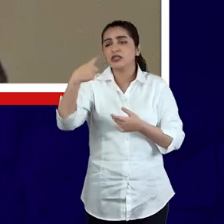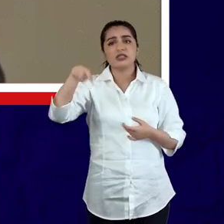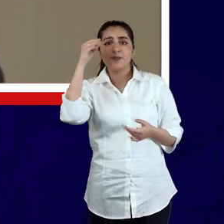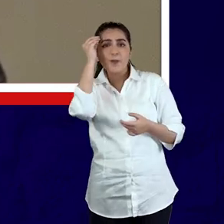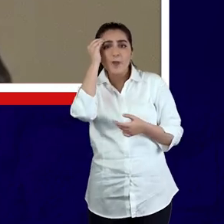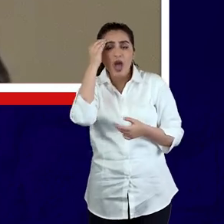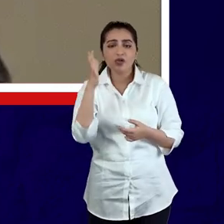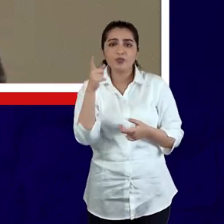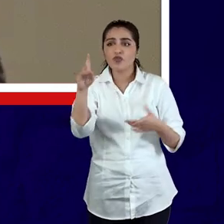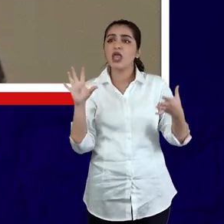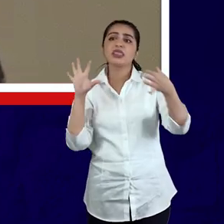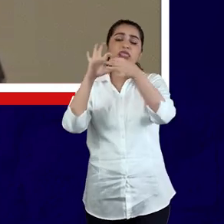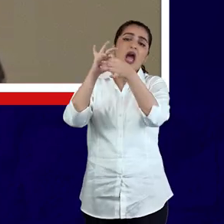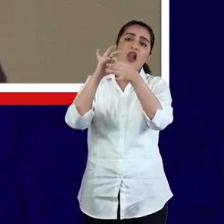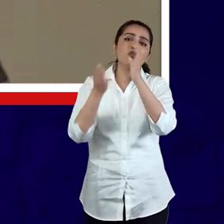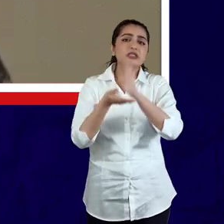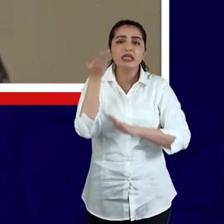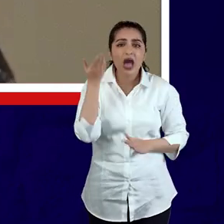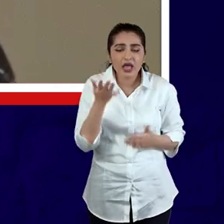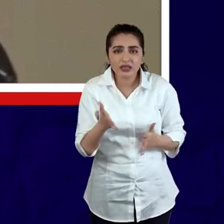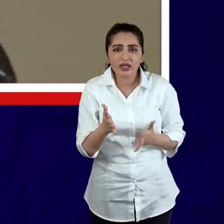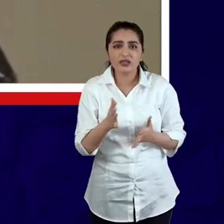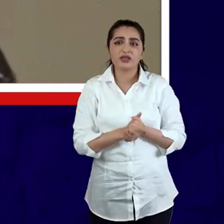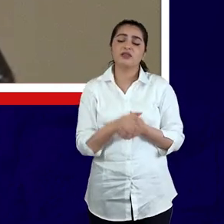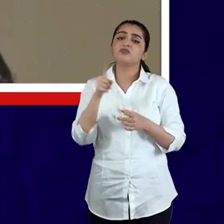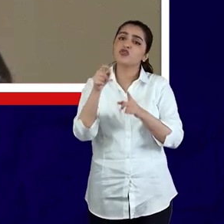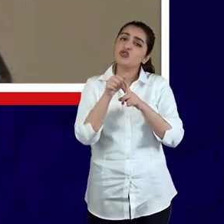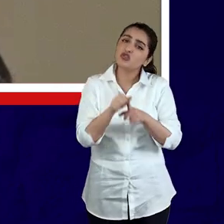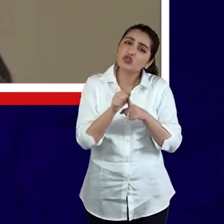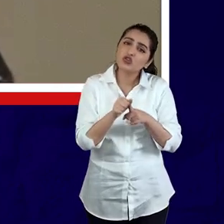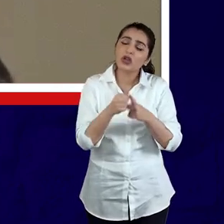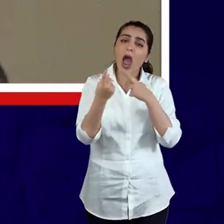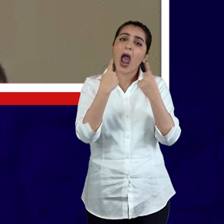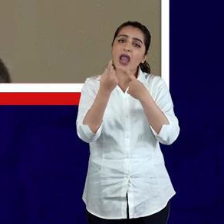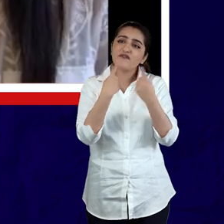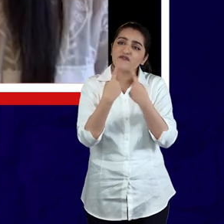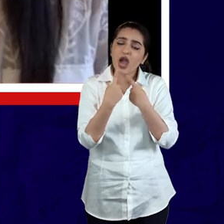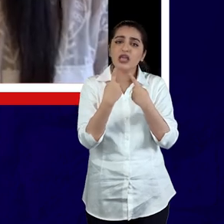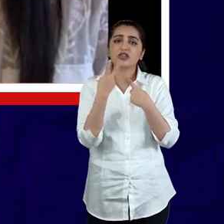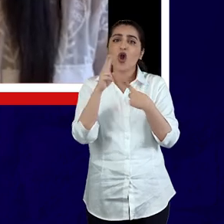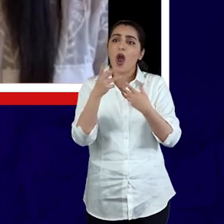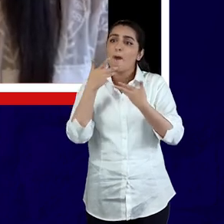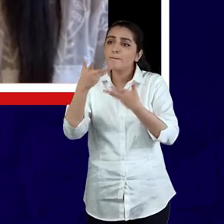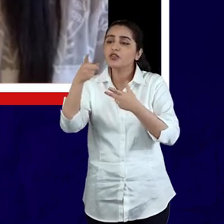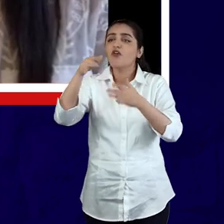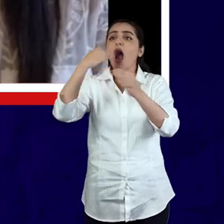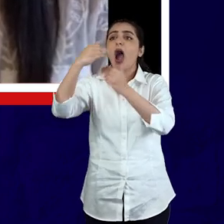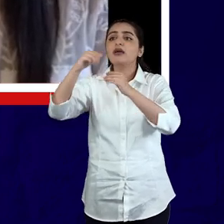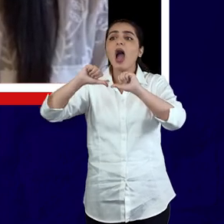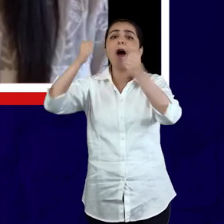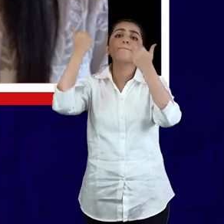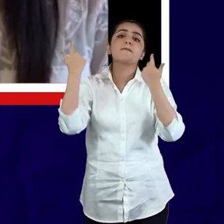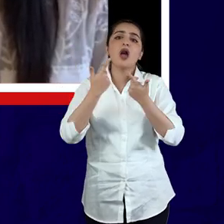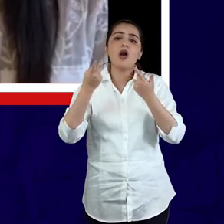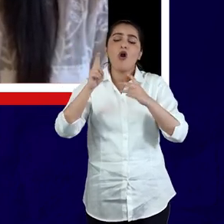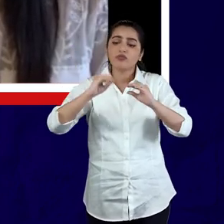don't know, who have no agency, basically, and who need to be advised and told what they can do to